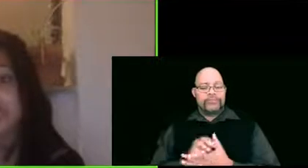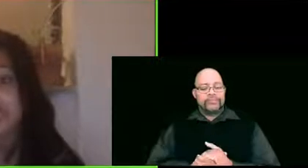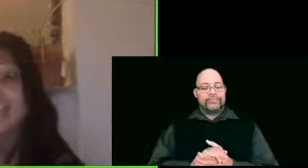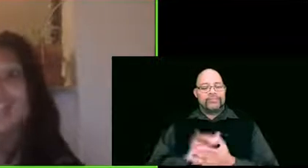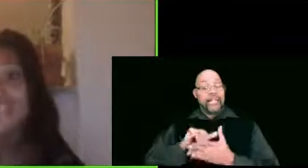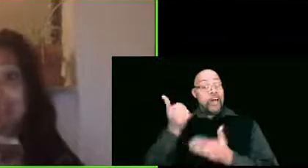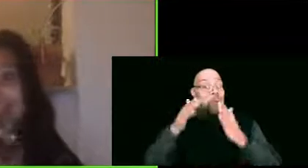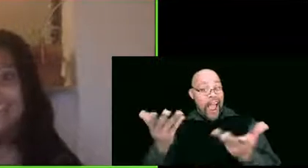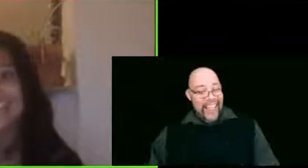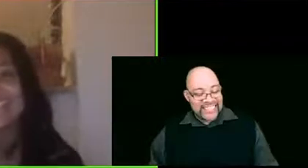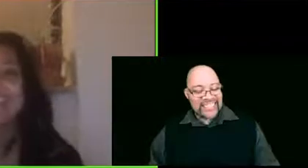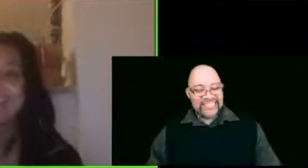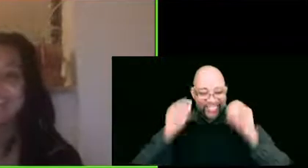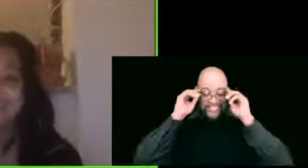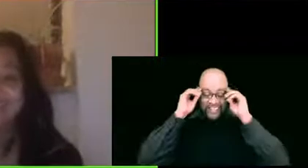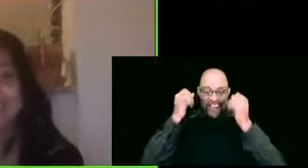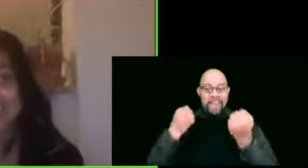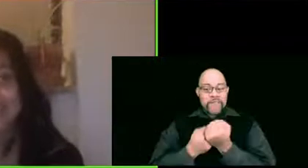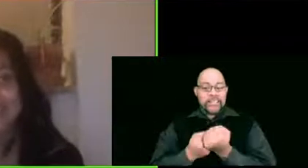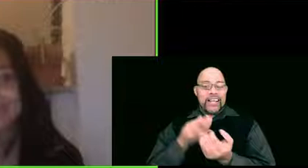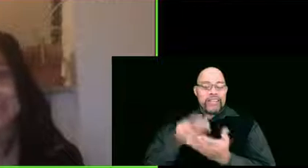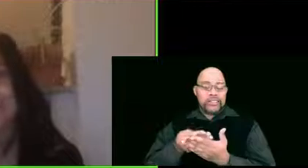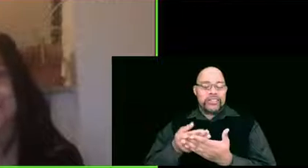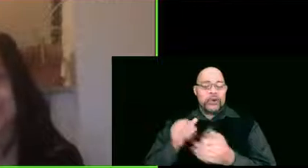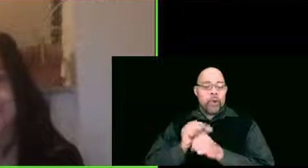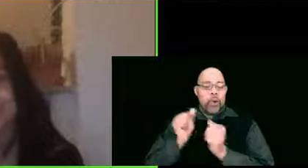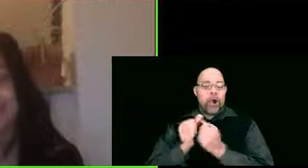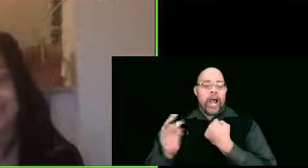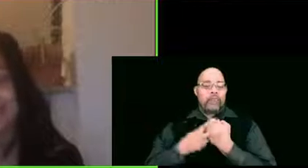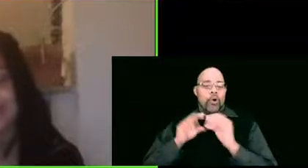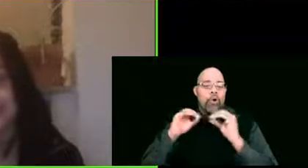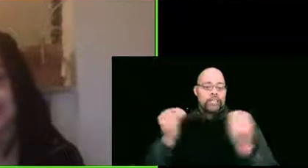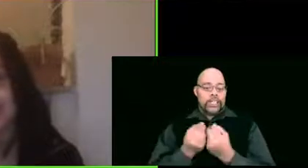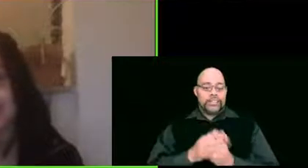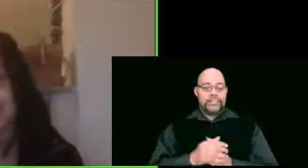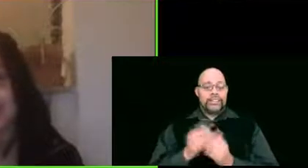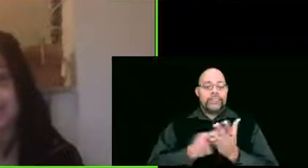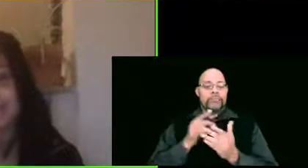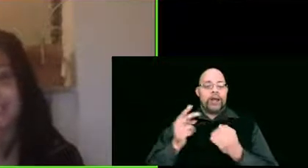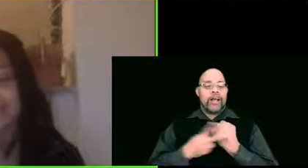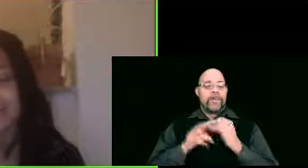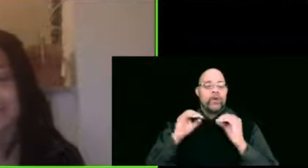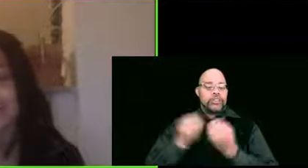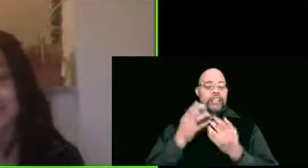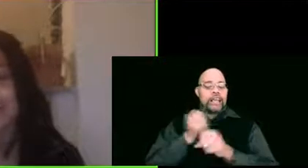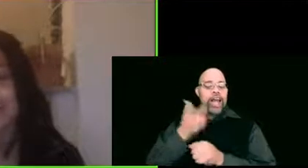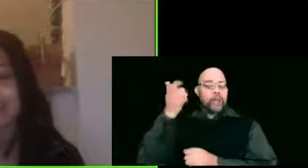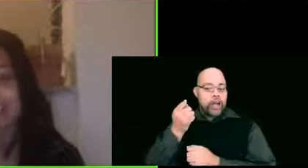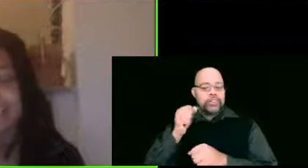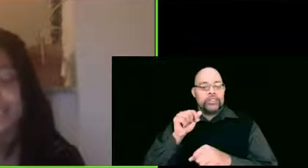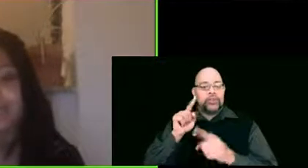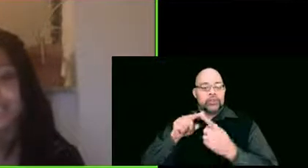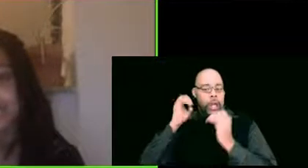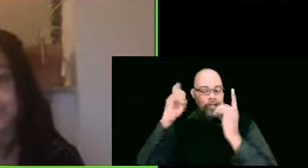So that's the other method for funding your films, is working directly with conservation organizations. So sometimes conservation organizations